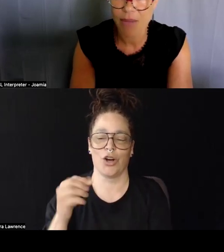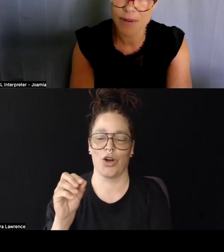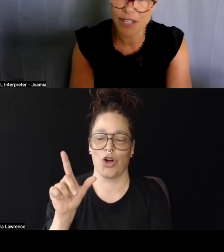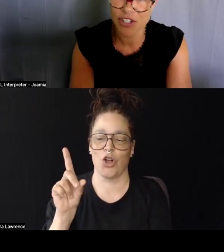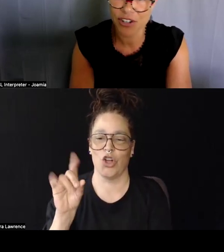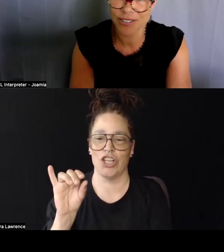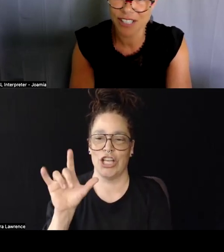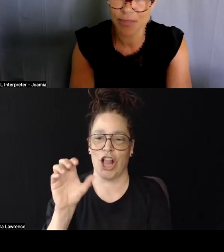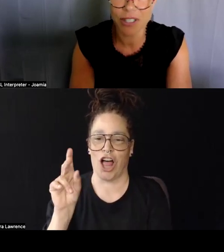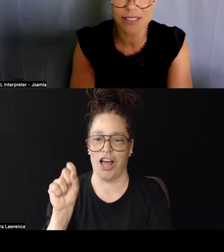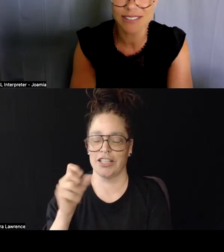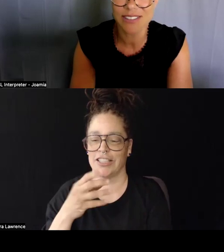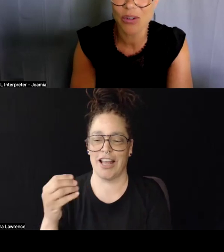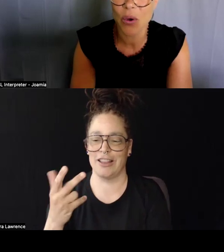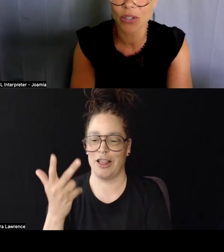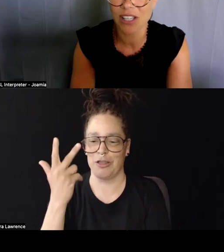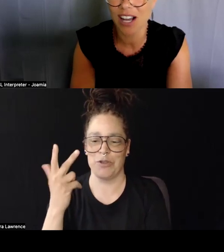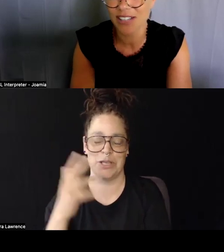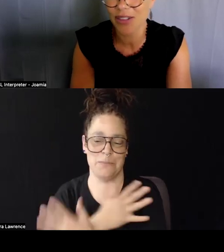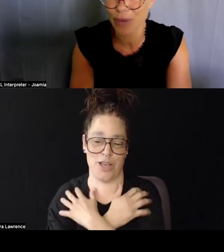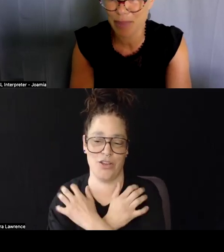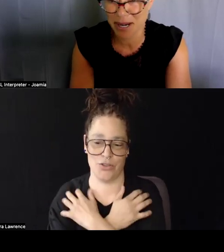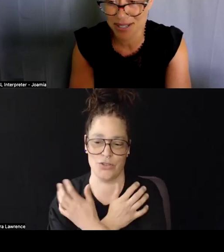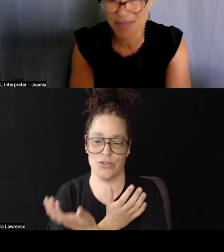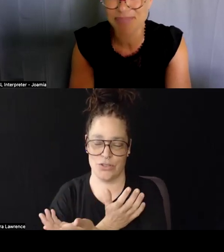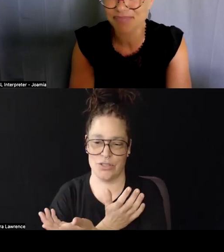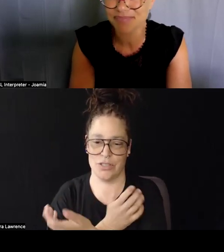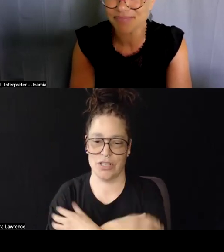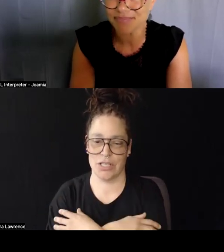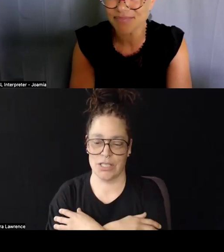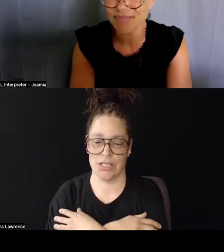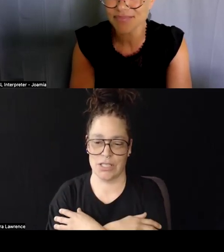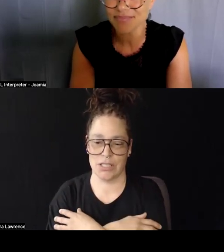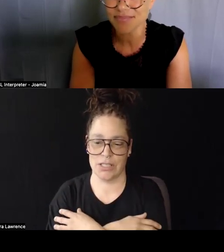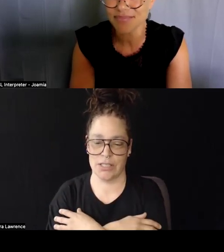I have a picture of a book, Goldilocks and the Three Bears.